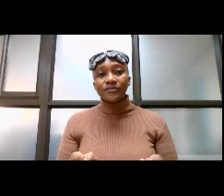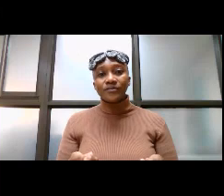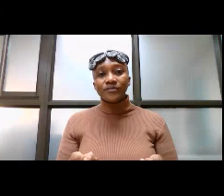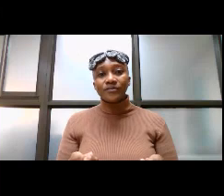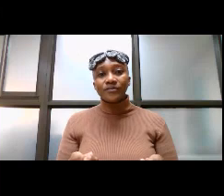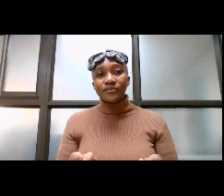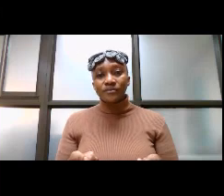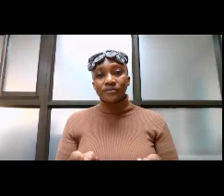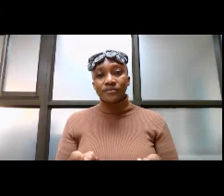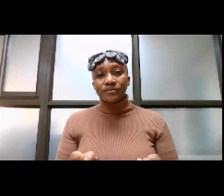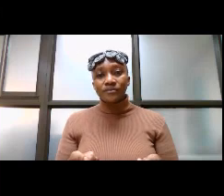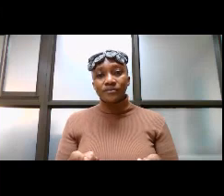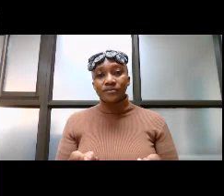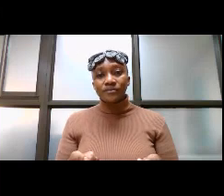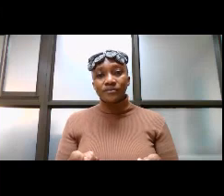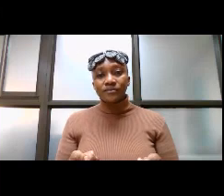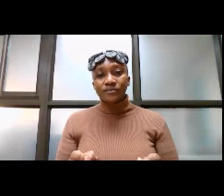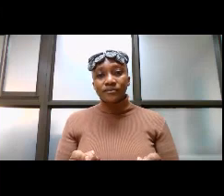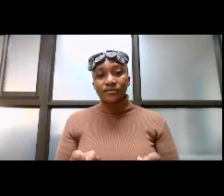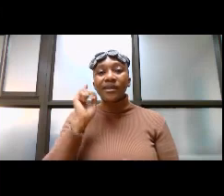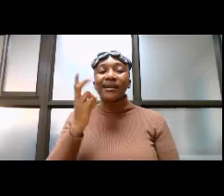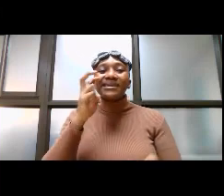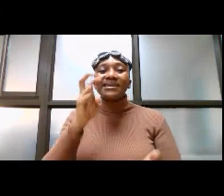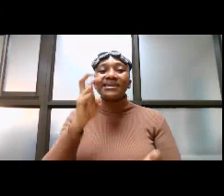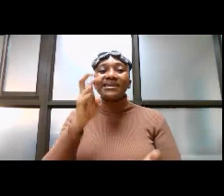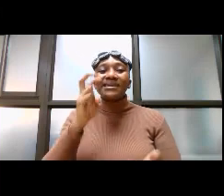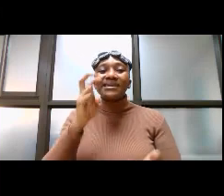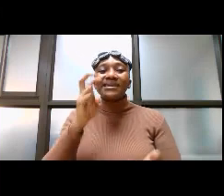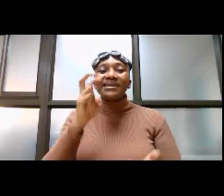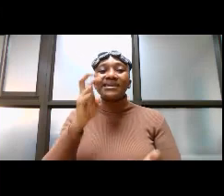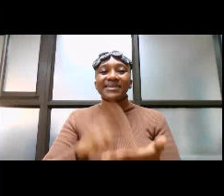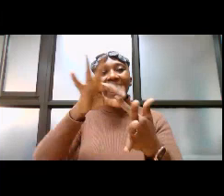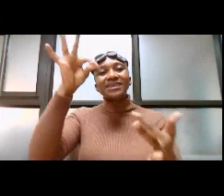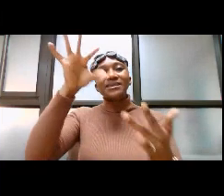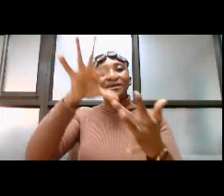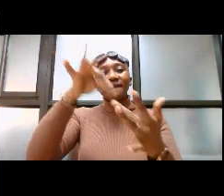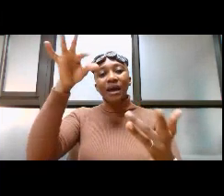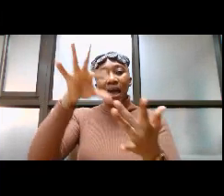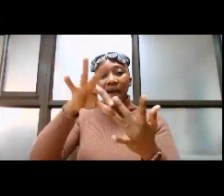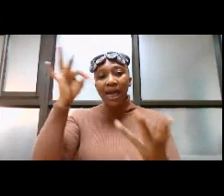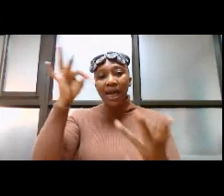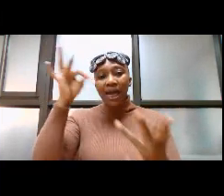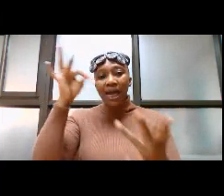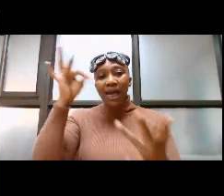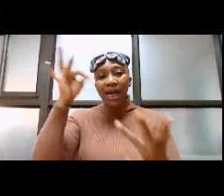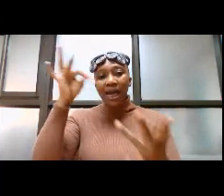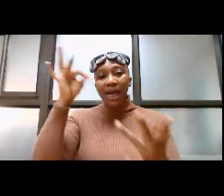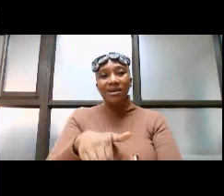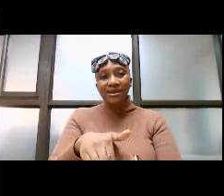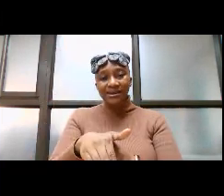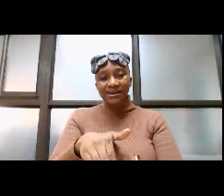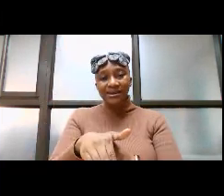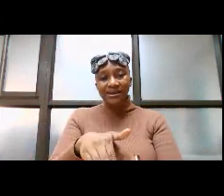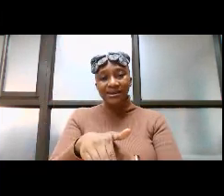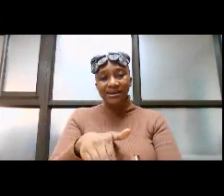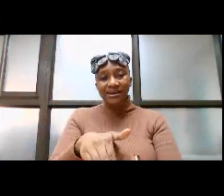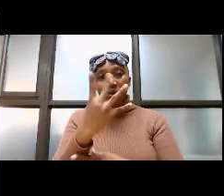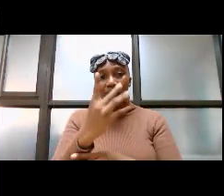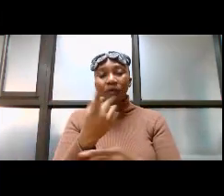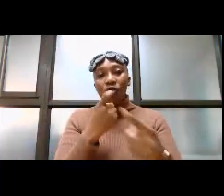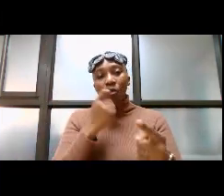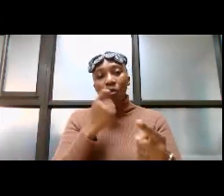there's need to identify the oppression that is brought by colonialism and to resist it